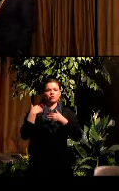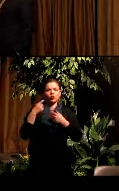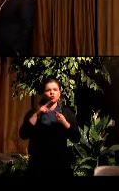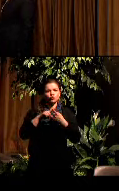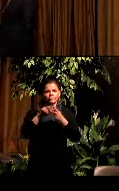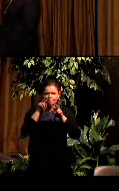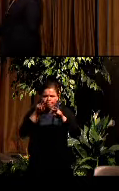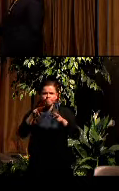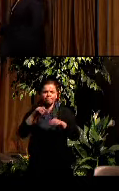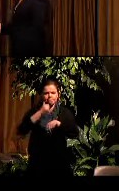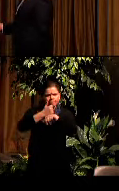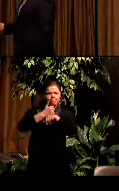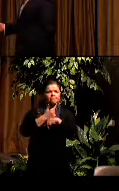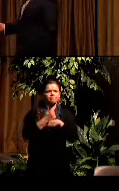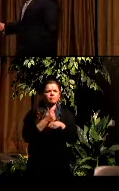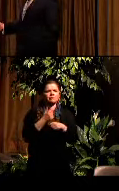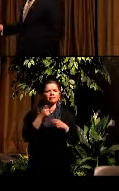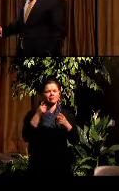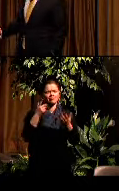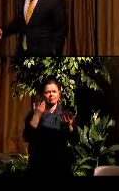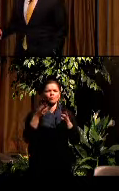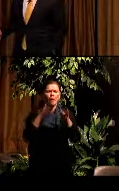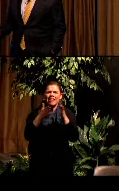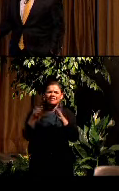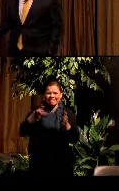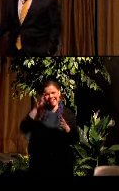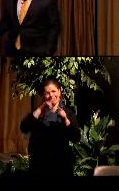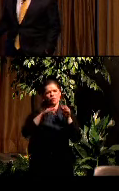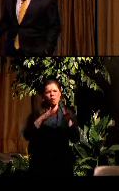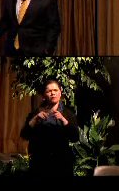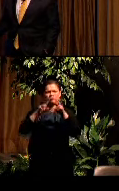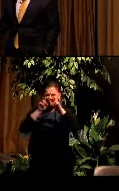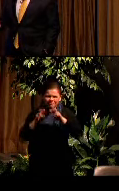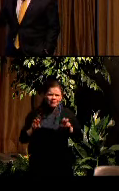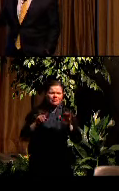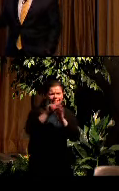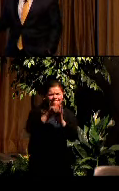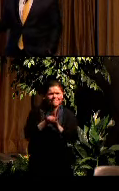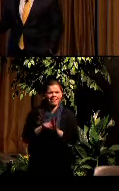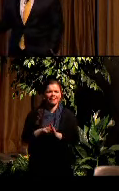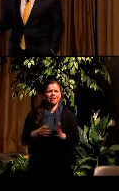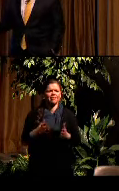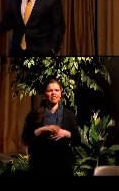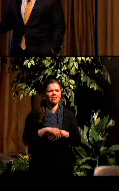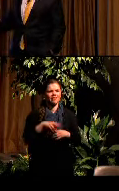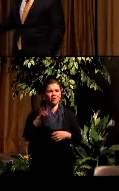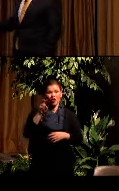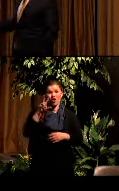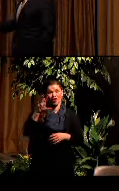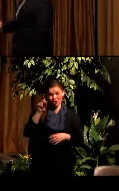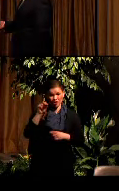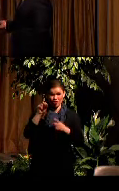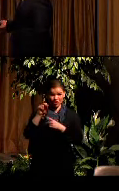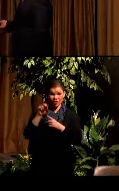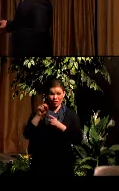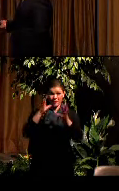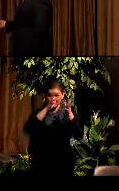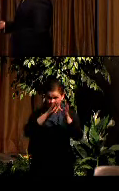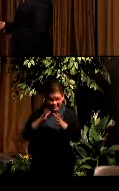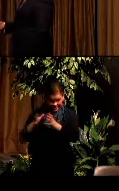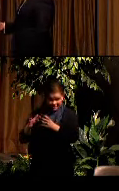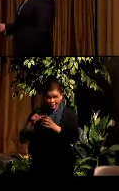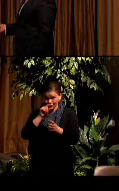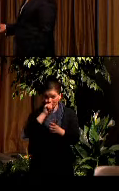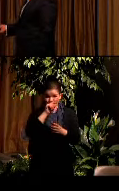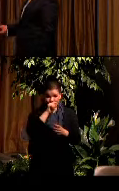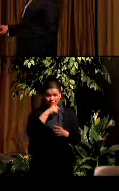of their populations. And we've put 230 species of about 750 species across the U.S. On